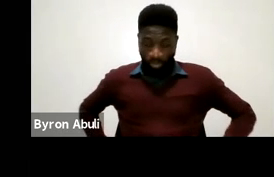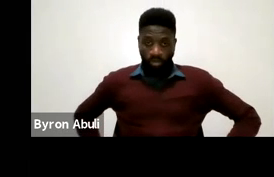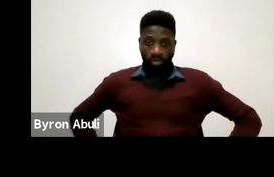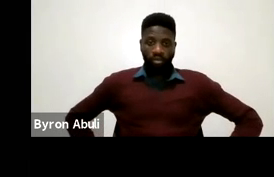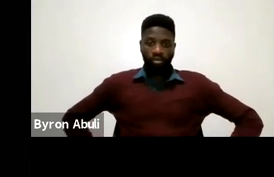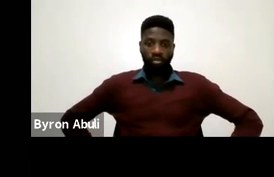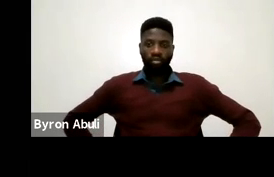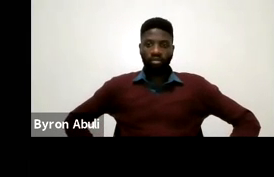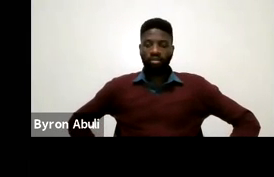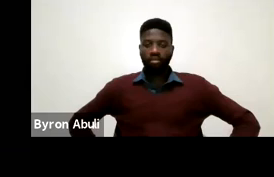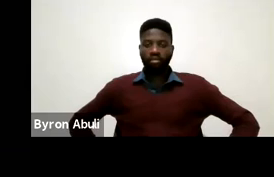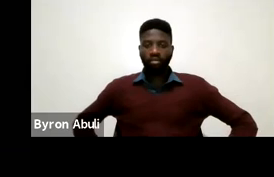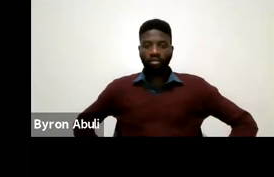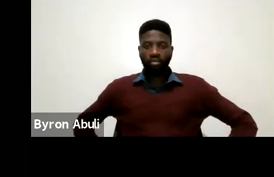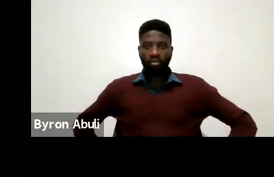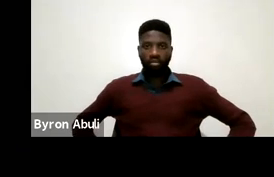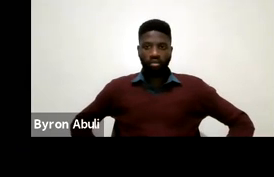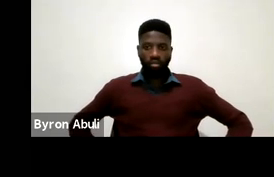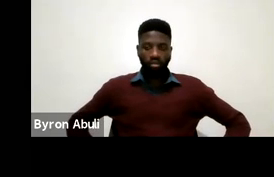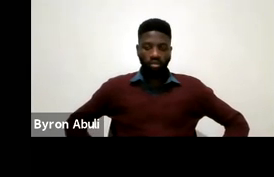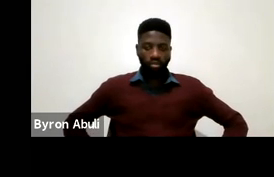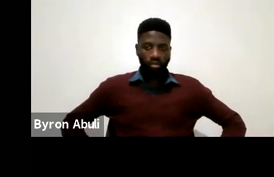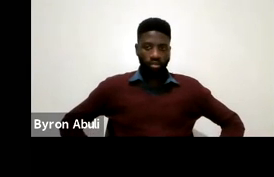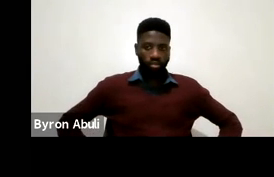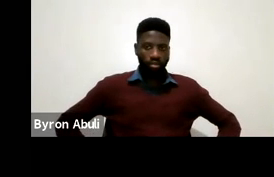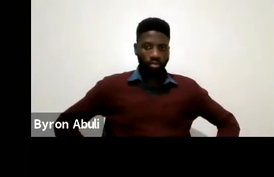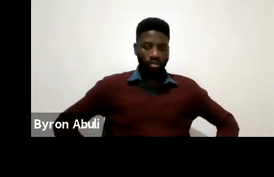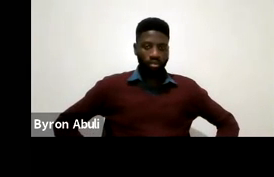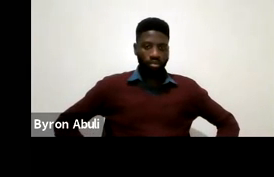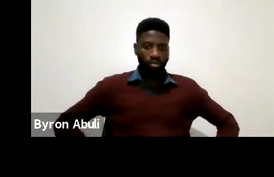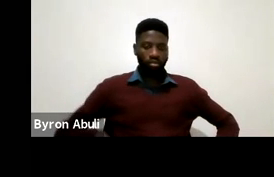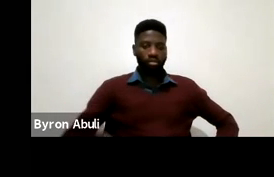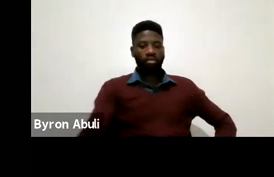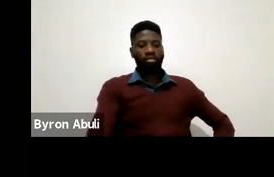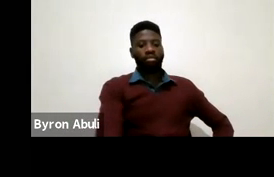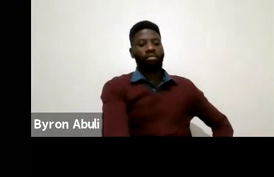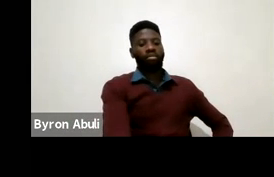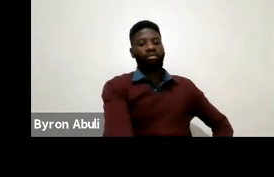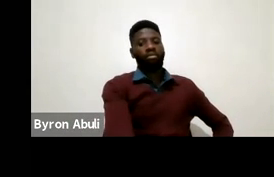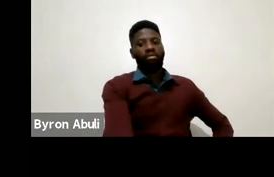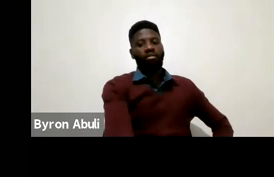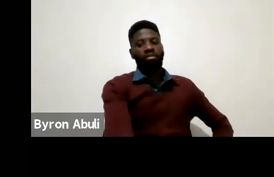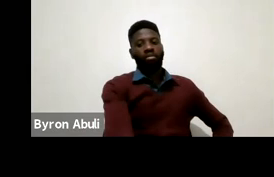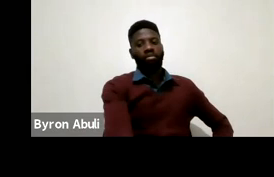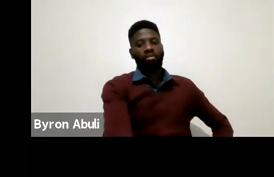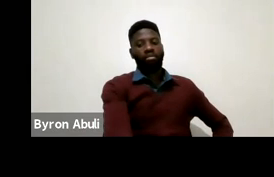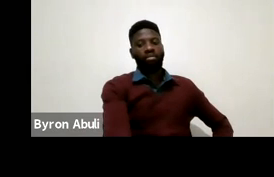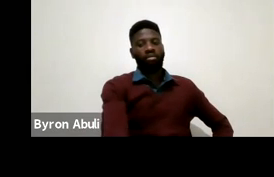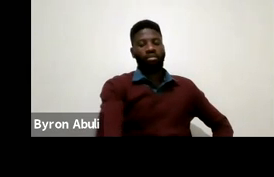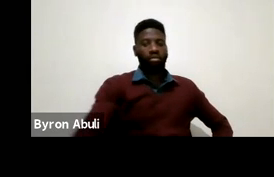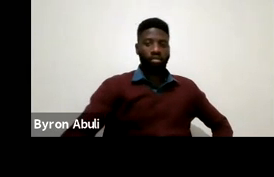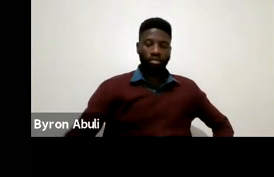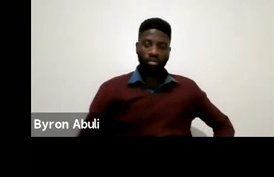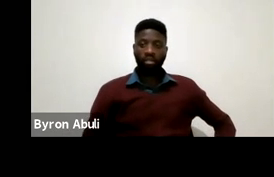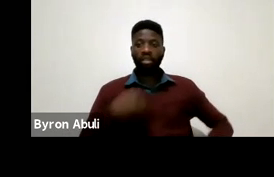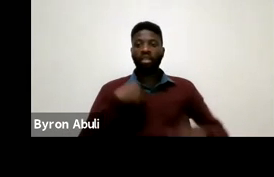Hello, just have a comment. In setting goals and after setting goals, there's this part